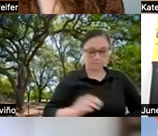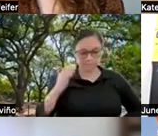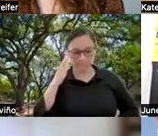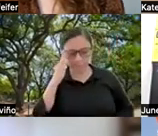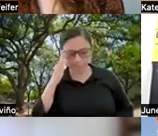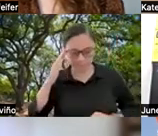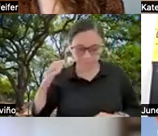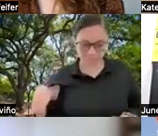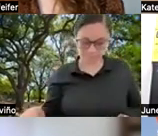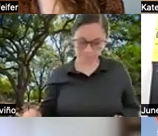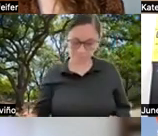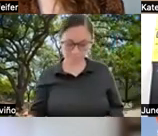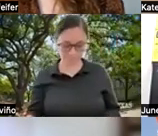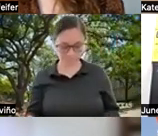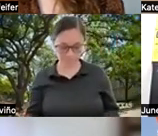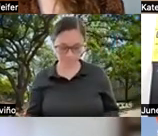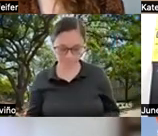seeing?